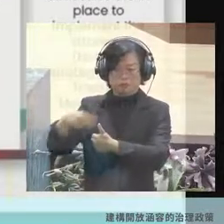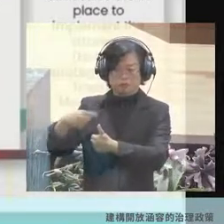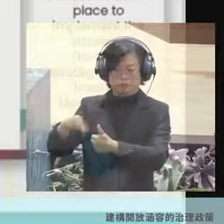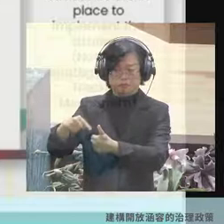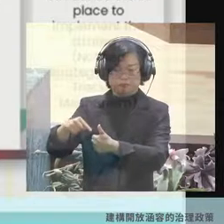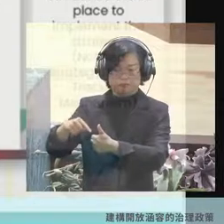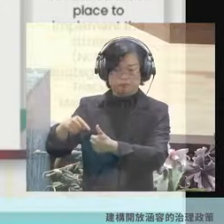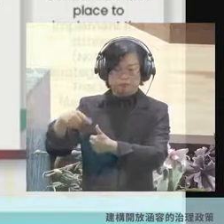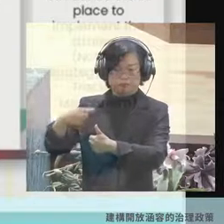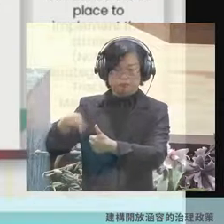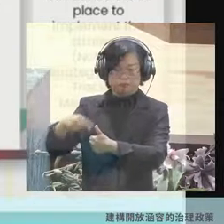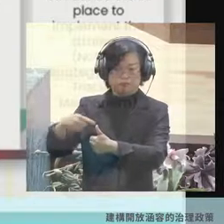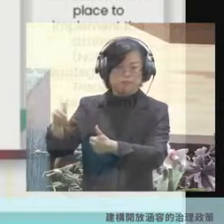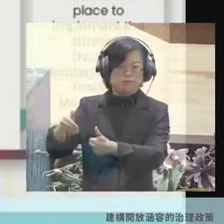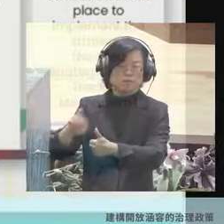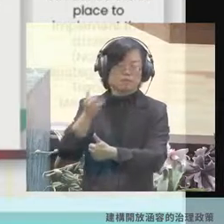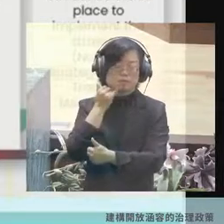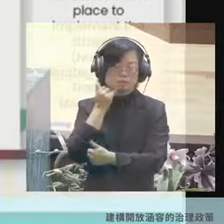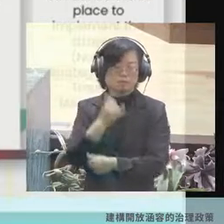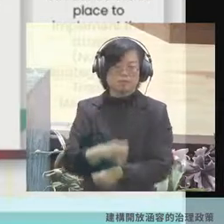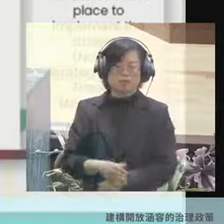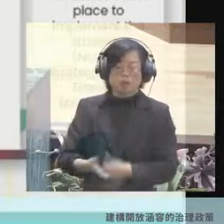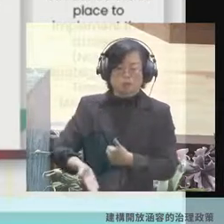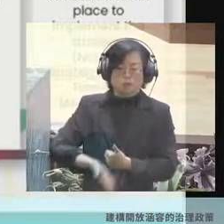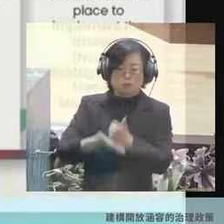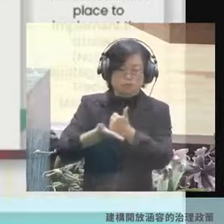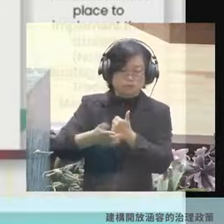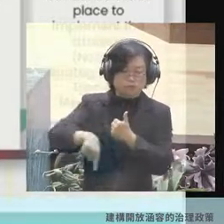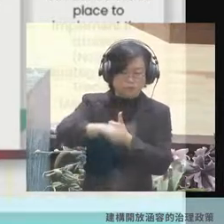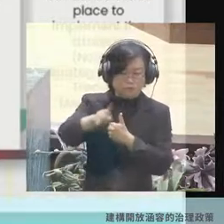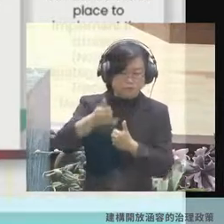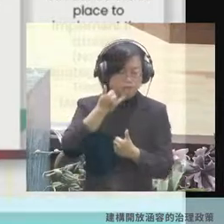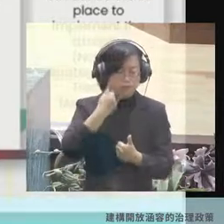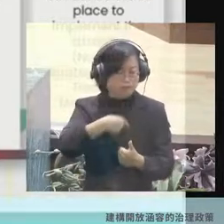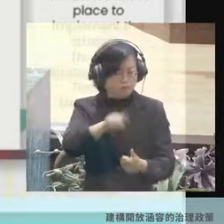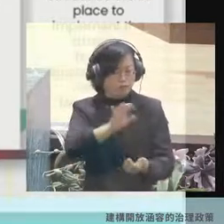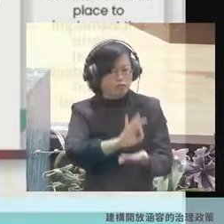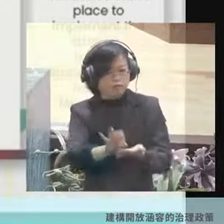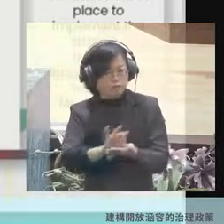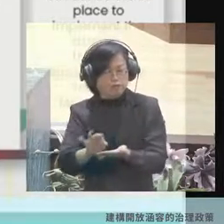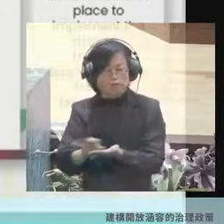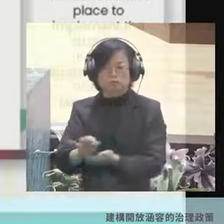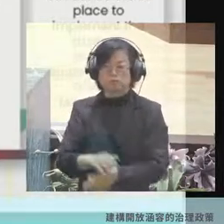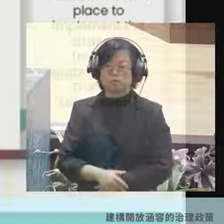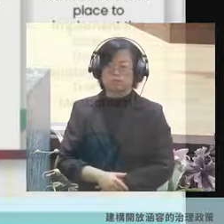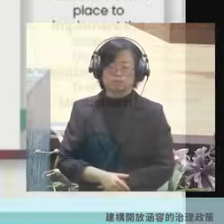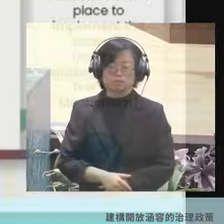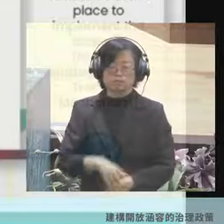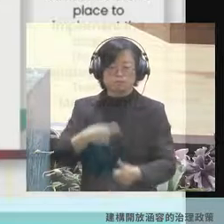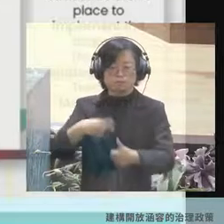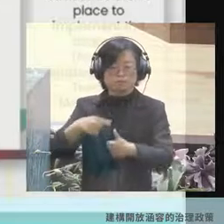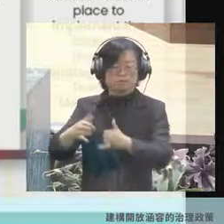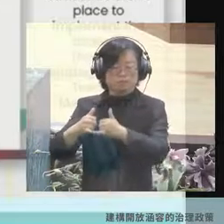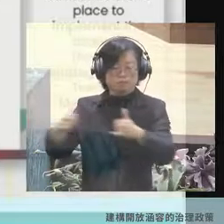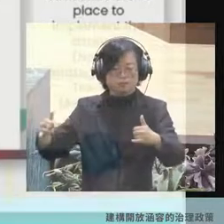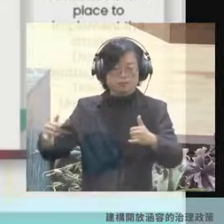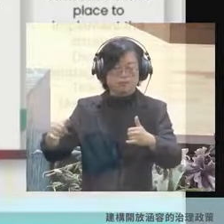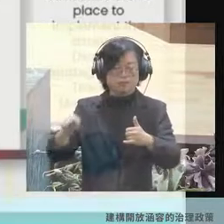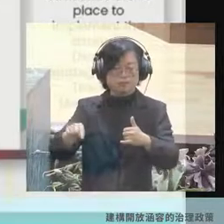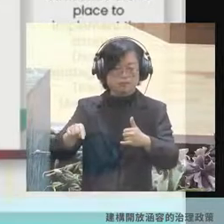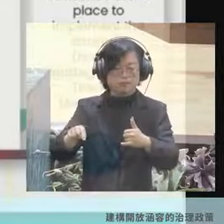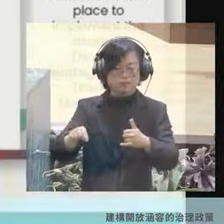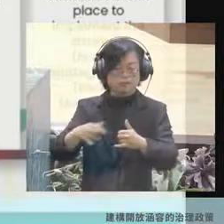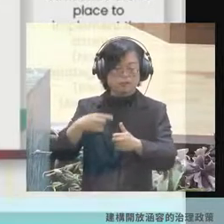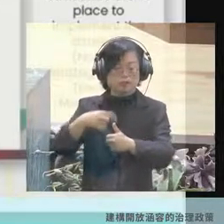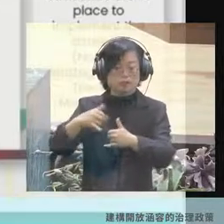open data and guide them and mentor them of how good quality data can be